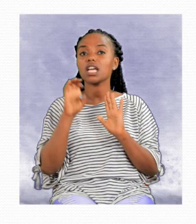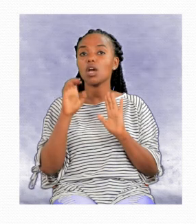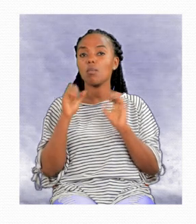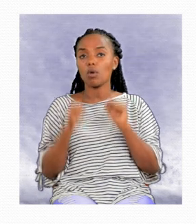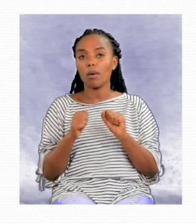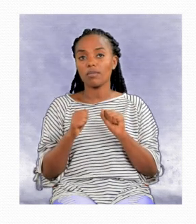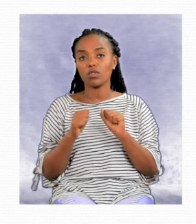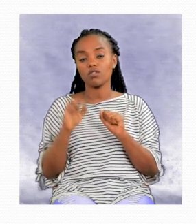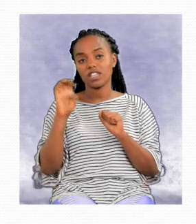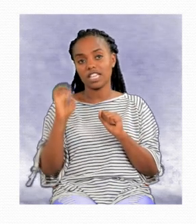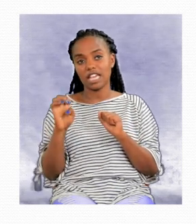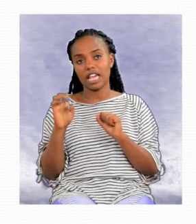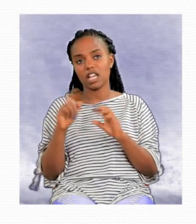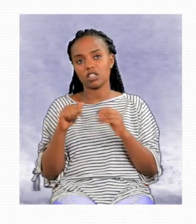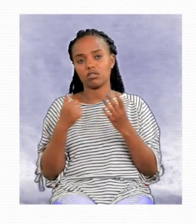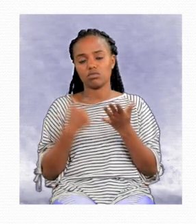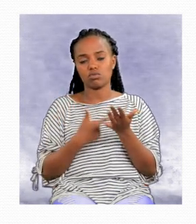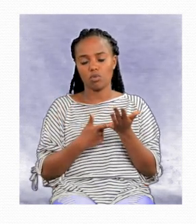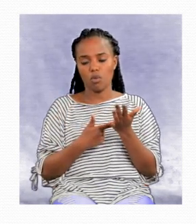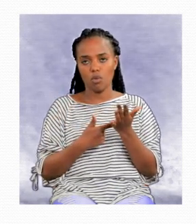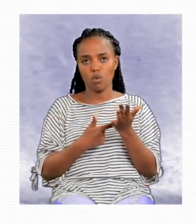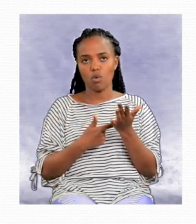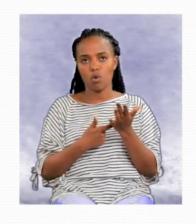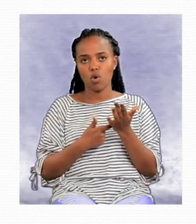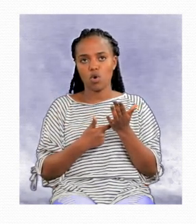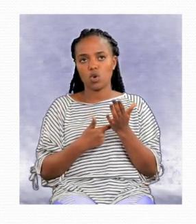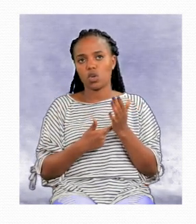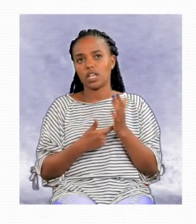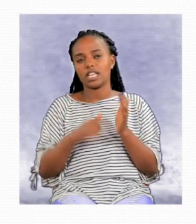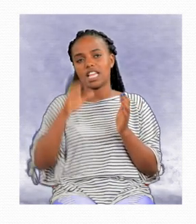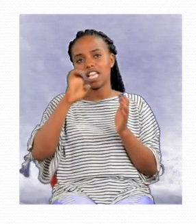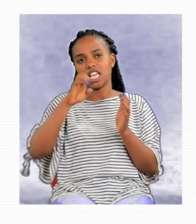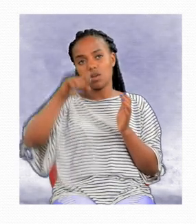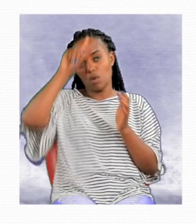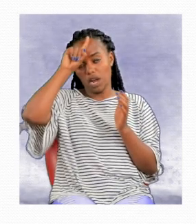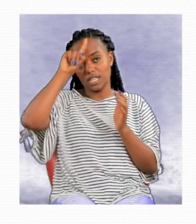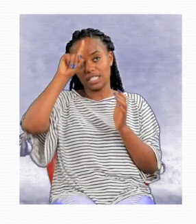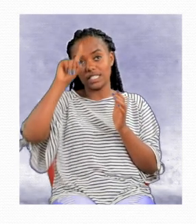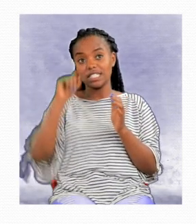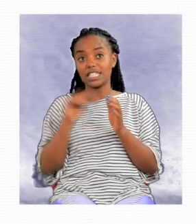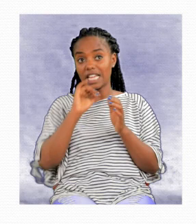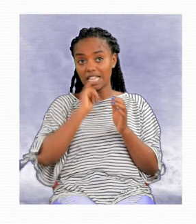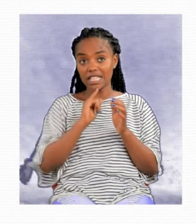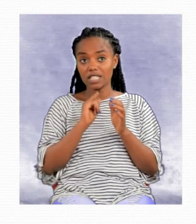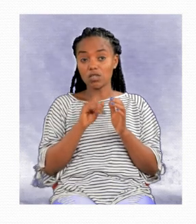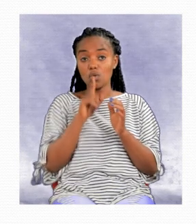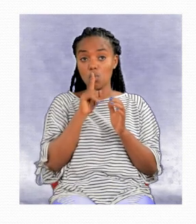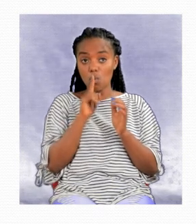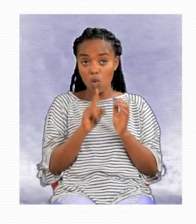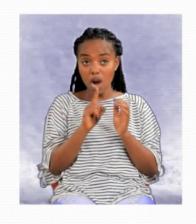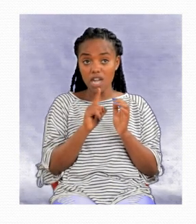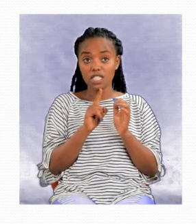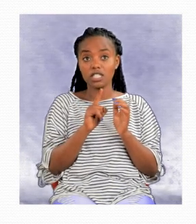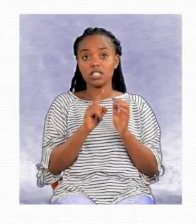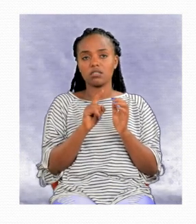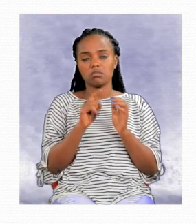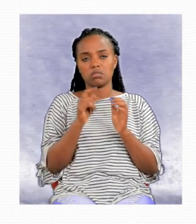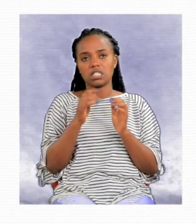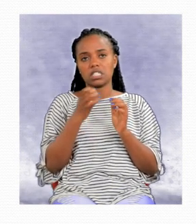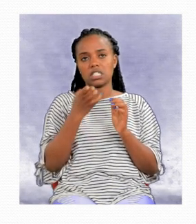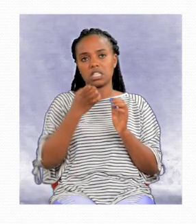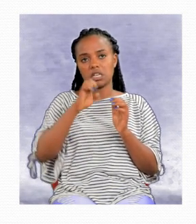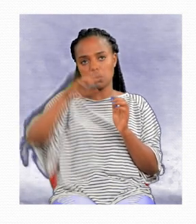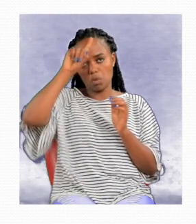of E. So the complement of no white the complement of at least one white is no white.